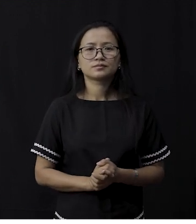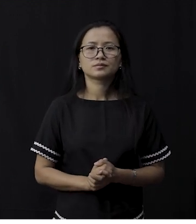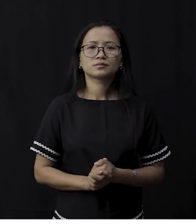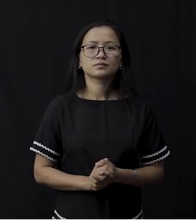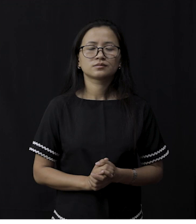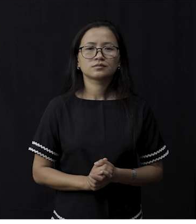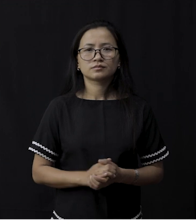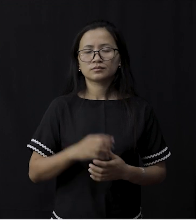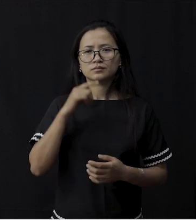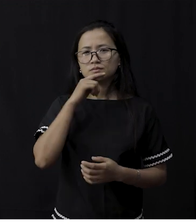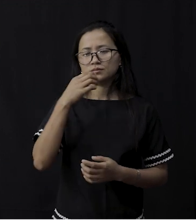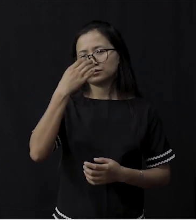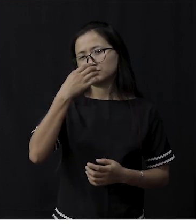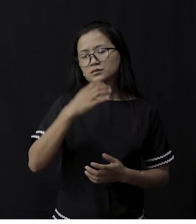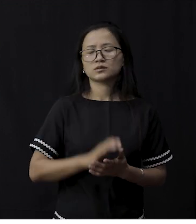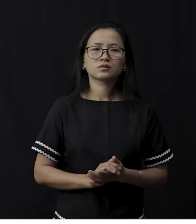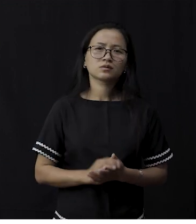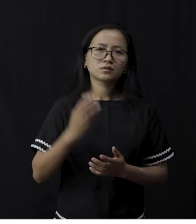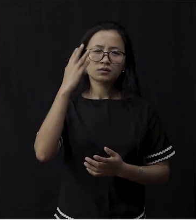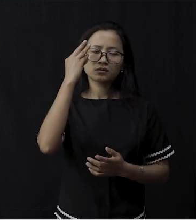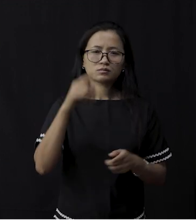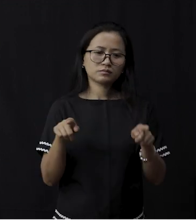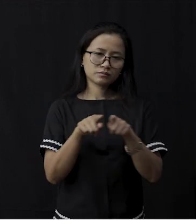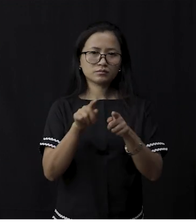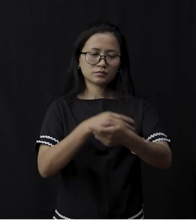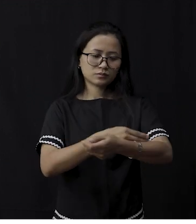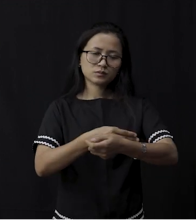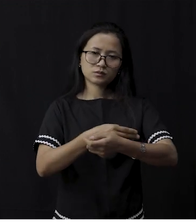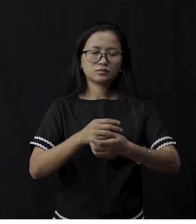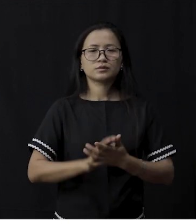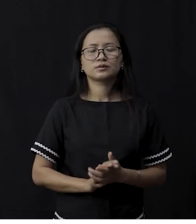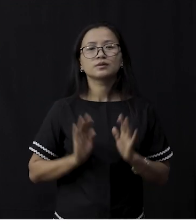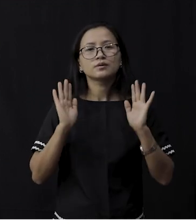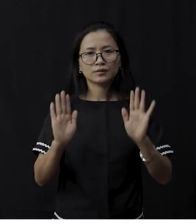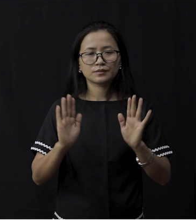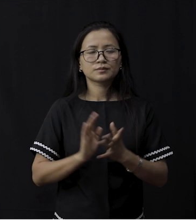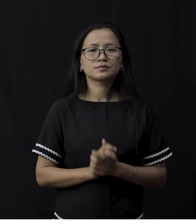So if it is not apple, remember it can be orange also. It just has to be a name. That would be a noun.